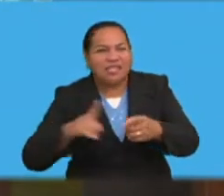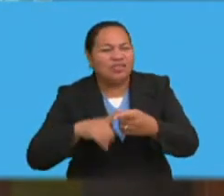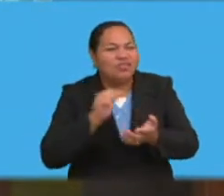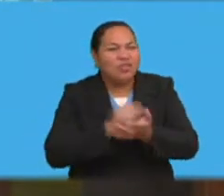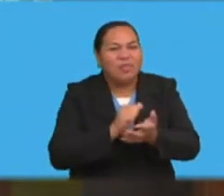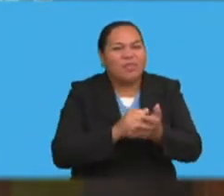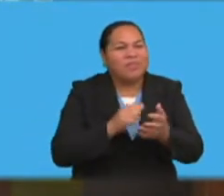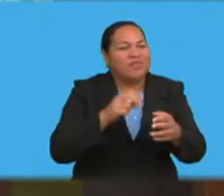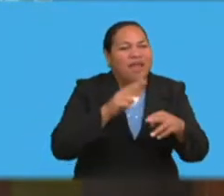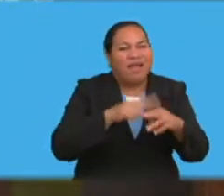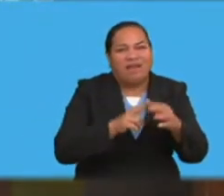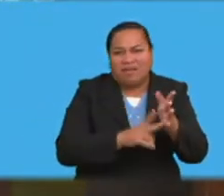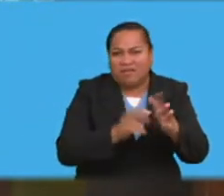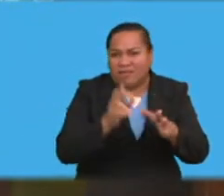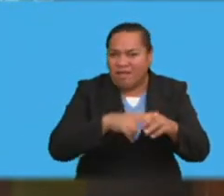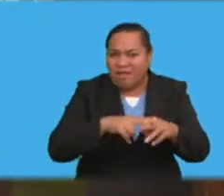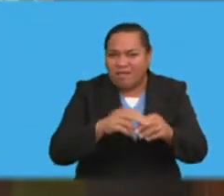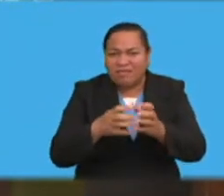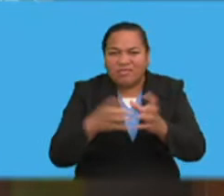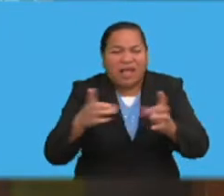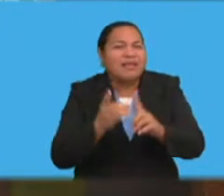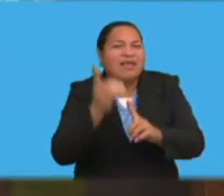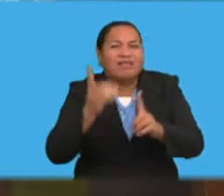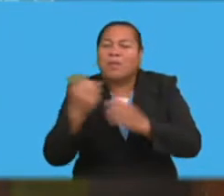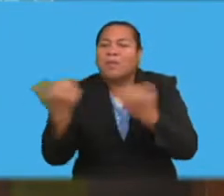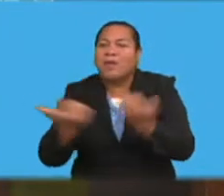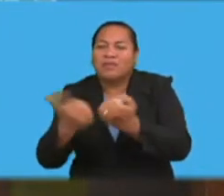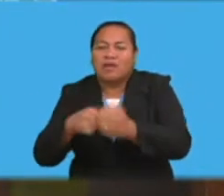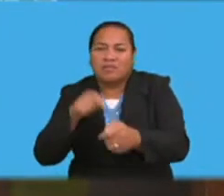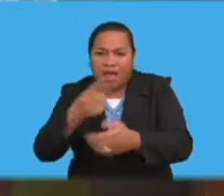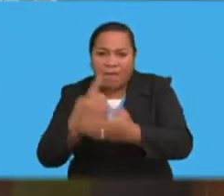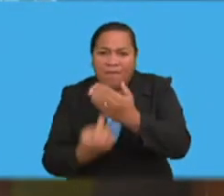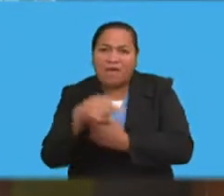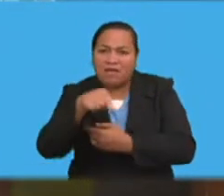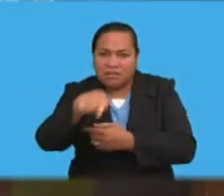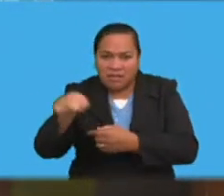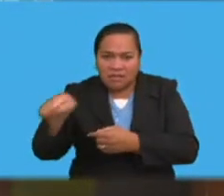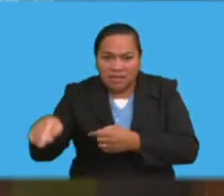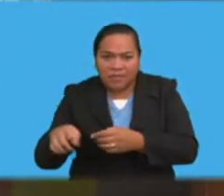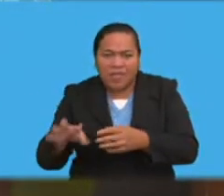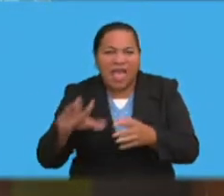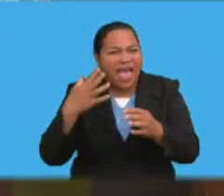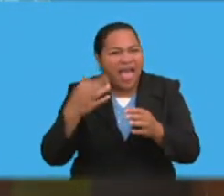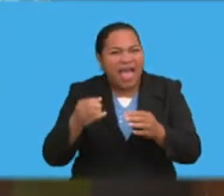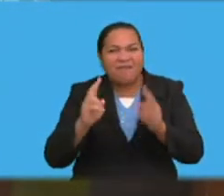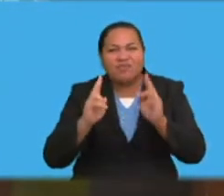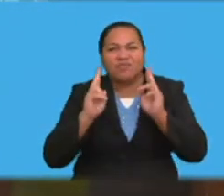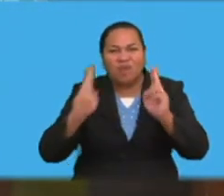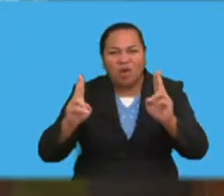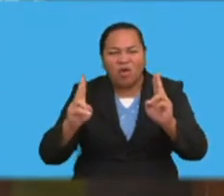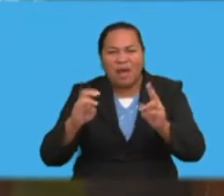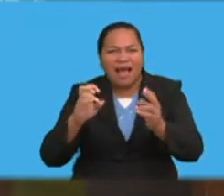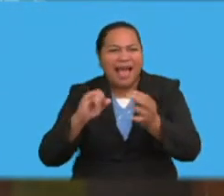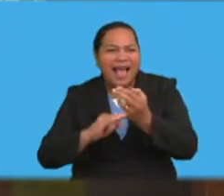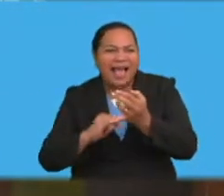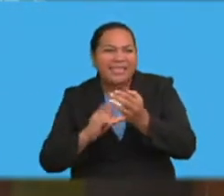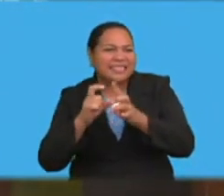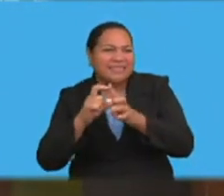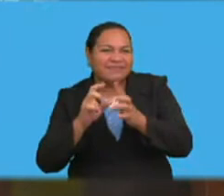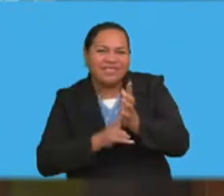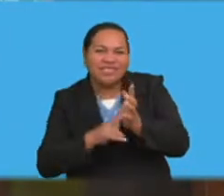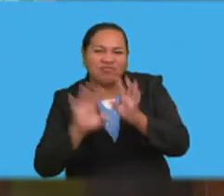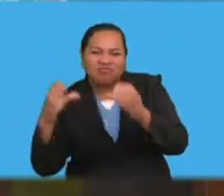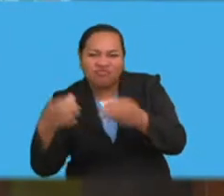subdivision, developments there, Madam Speaker, hotel development and convention center by SGV Group along the Nadi